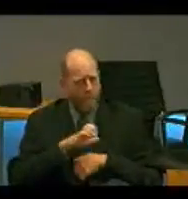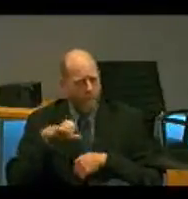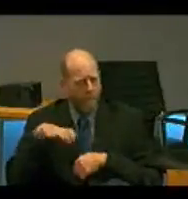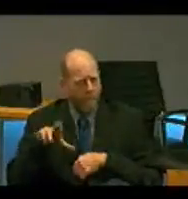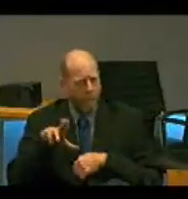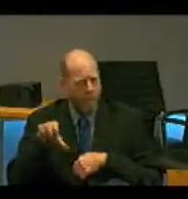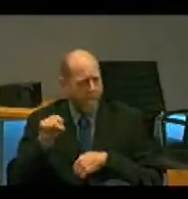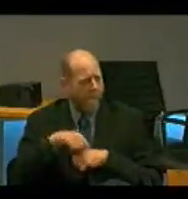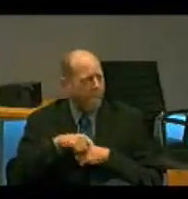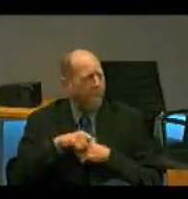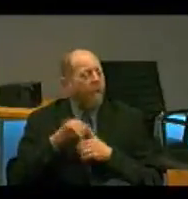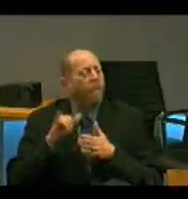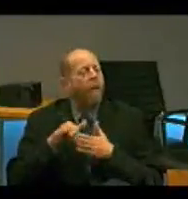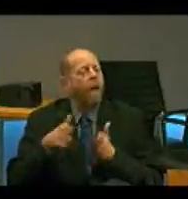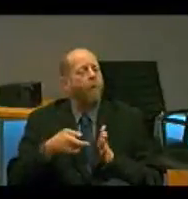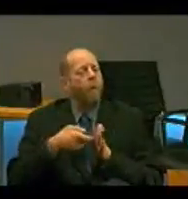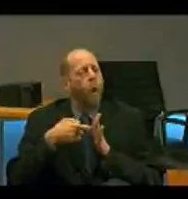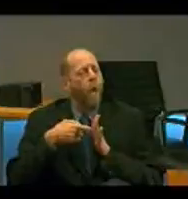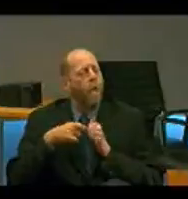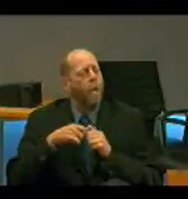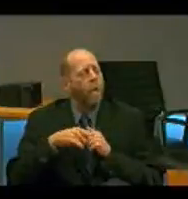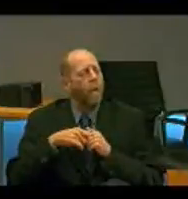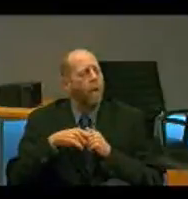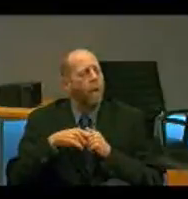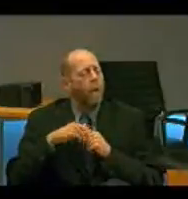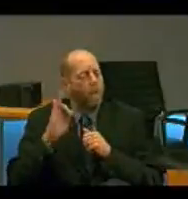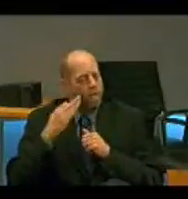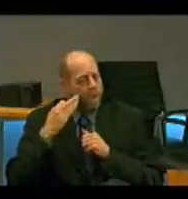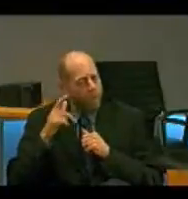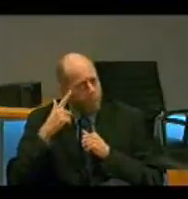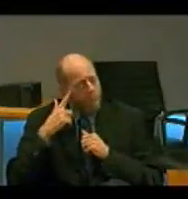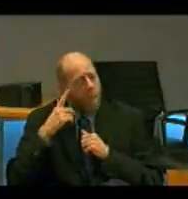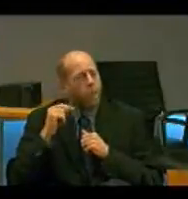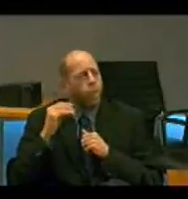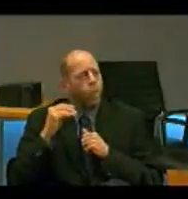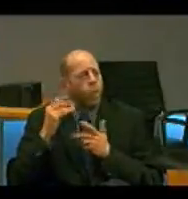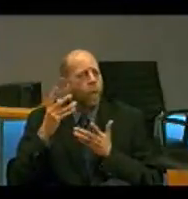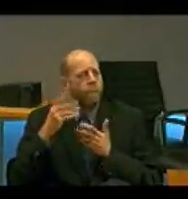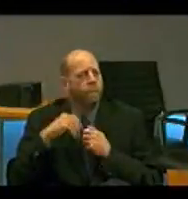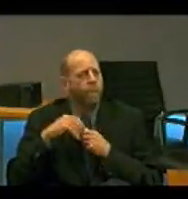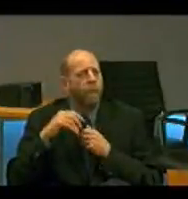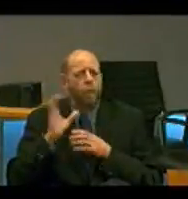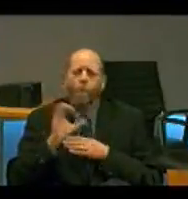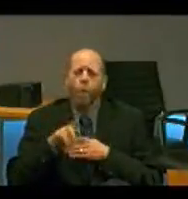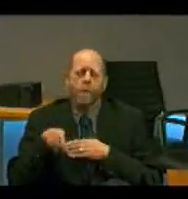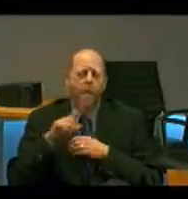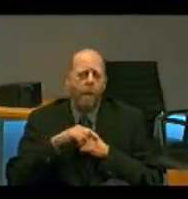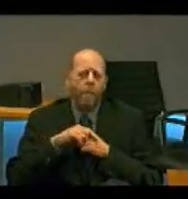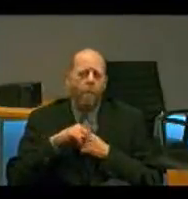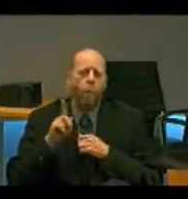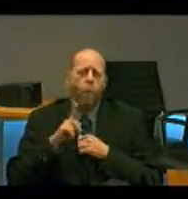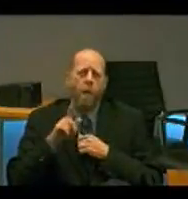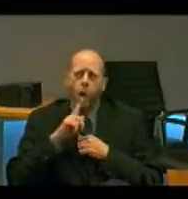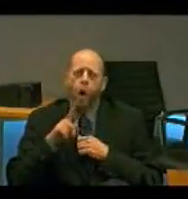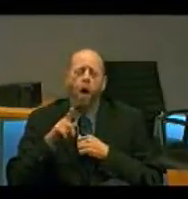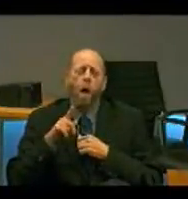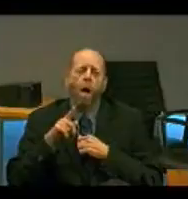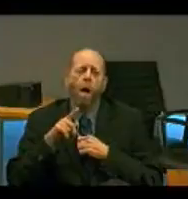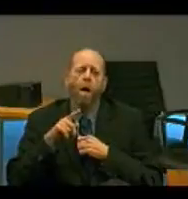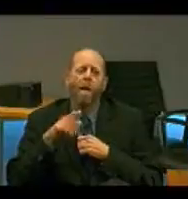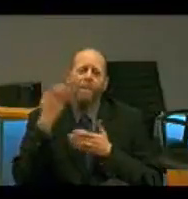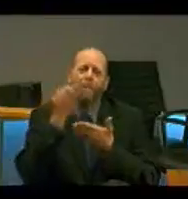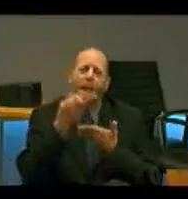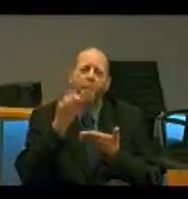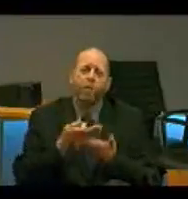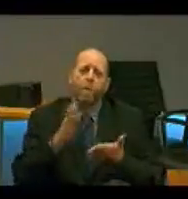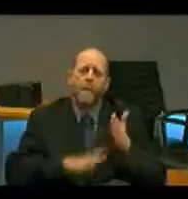United States that require the federal government to enforce them where there are factual bases